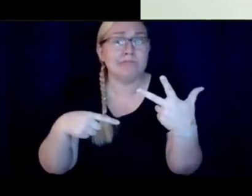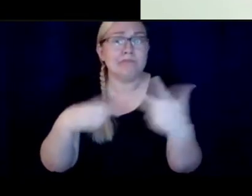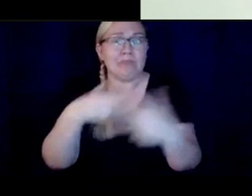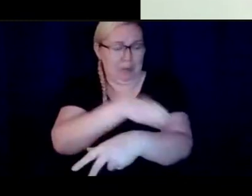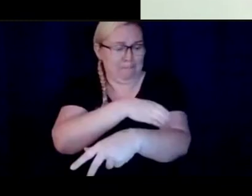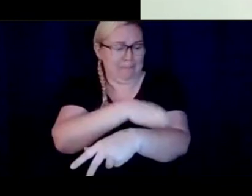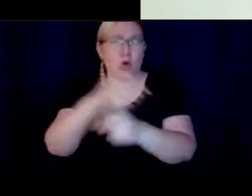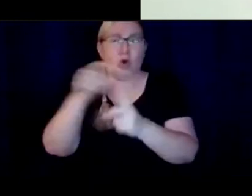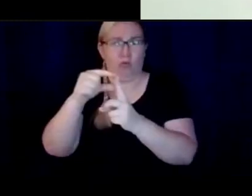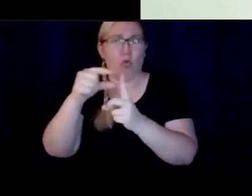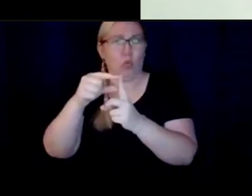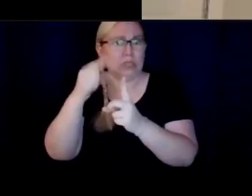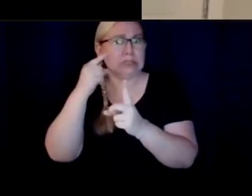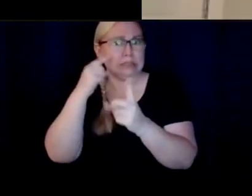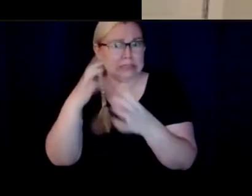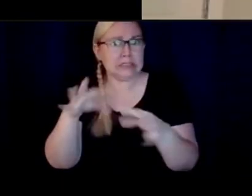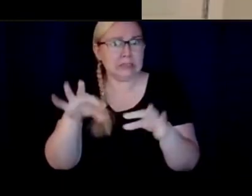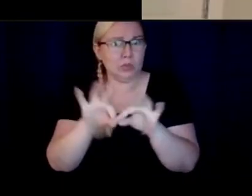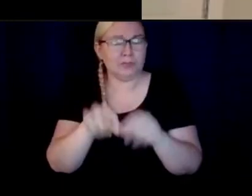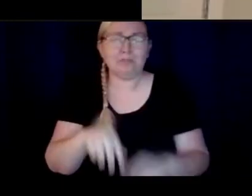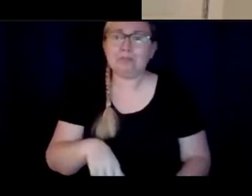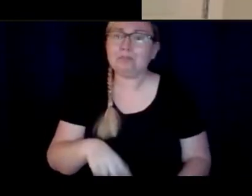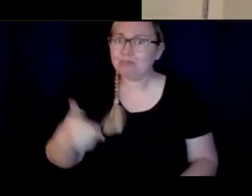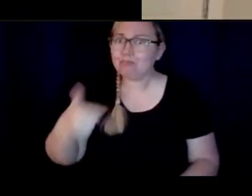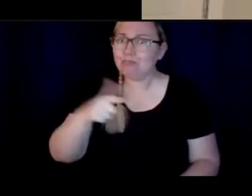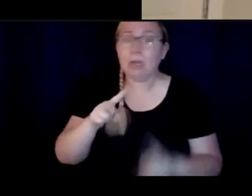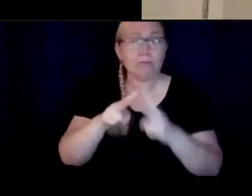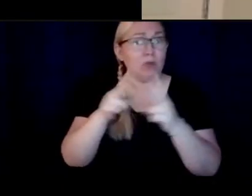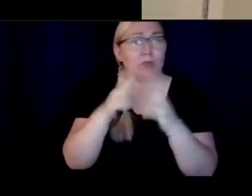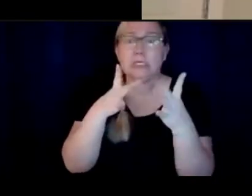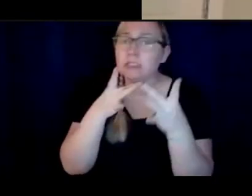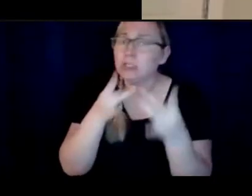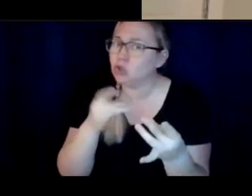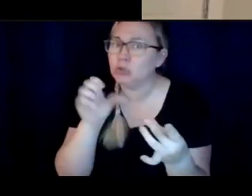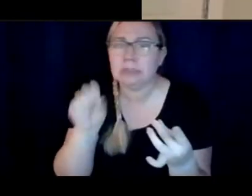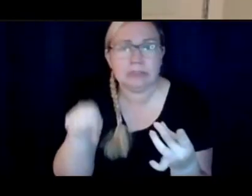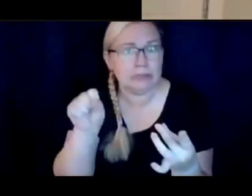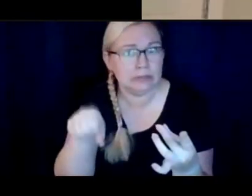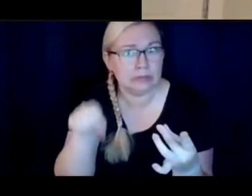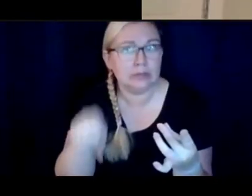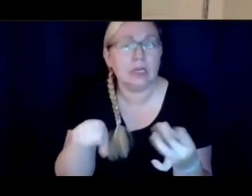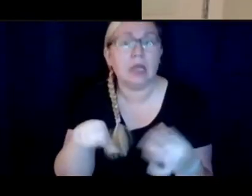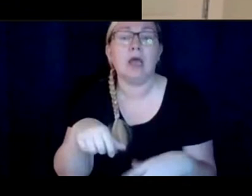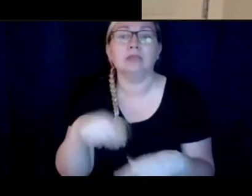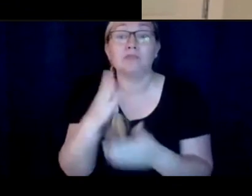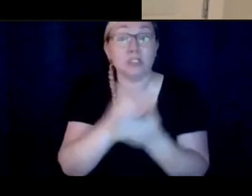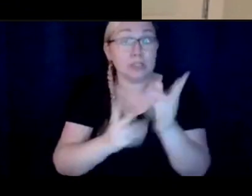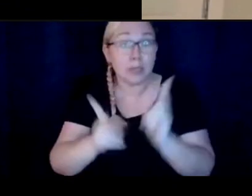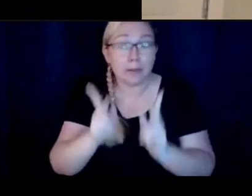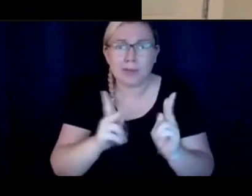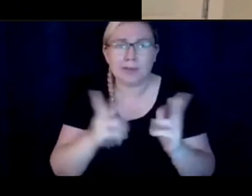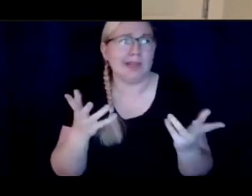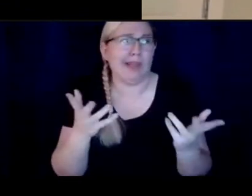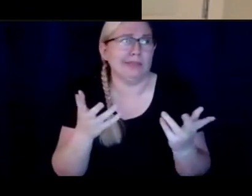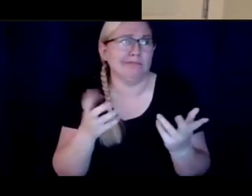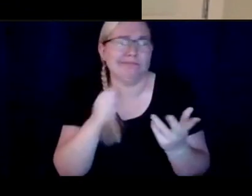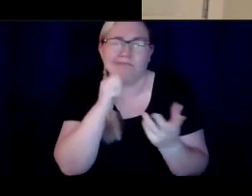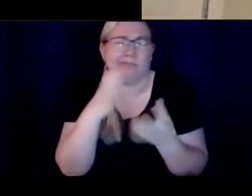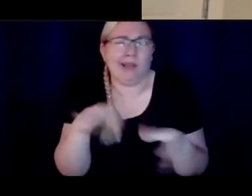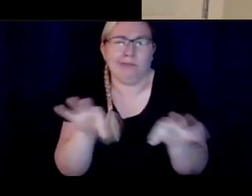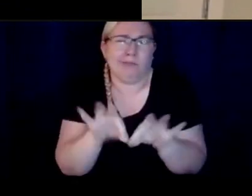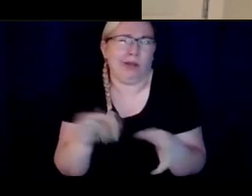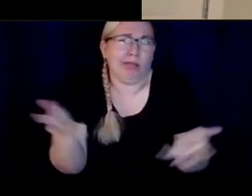words, I think, is important. Isn't it interesting? I think it is because we for some people, it's like, oh, what's the big deal?